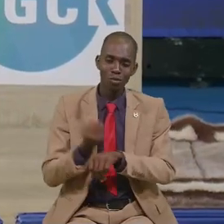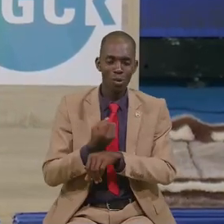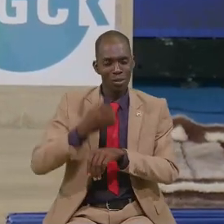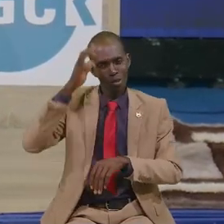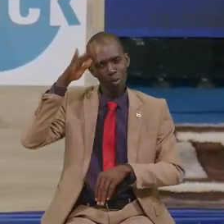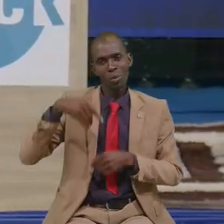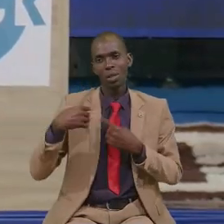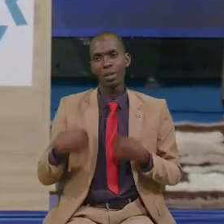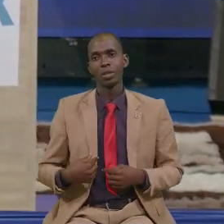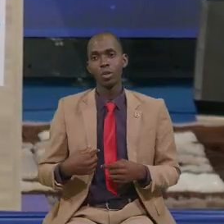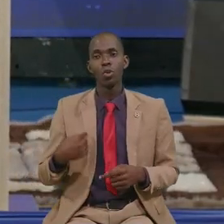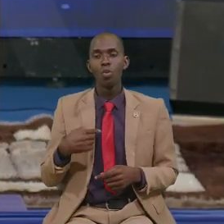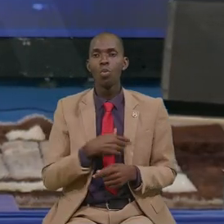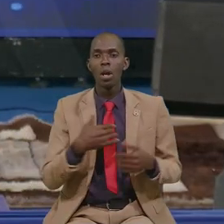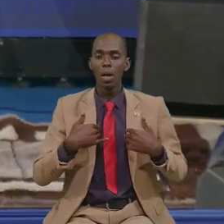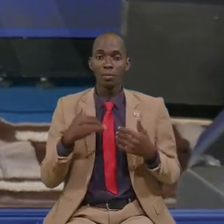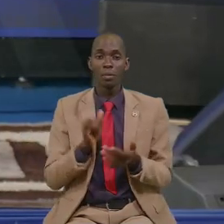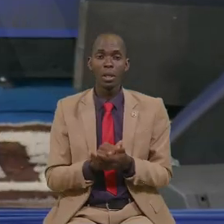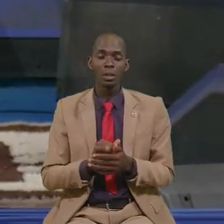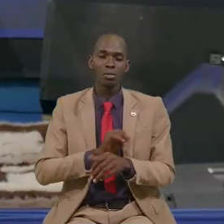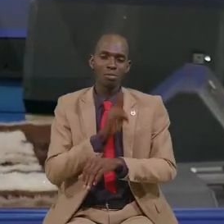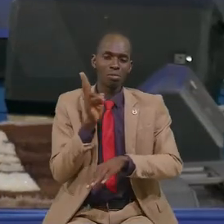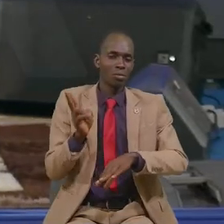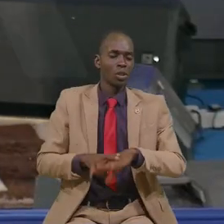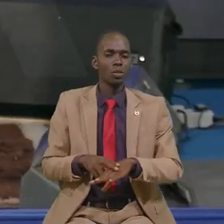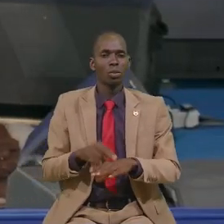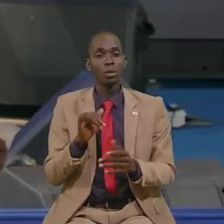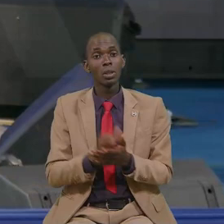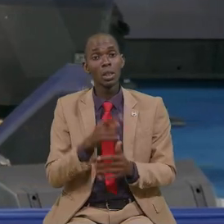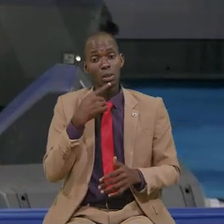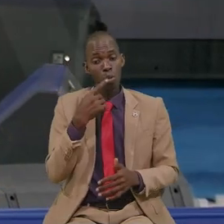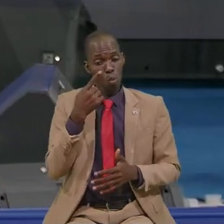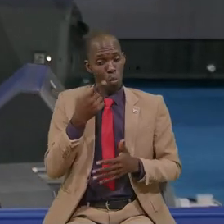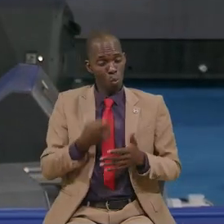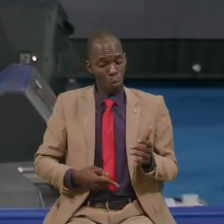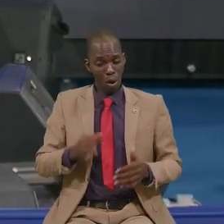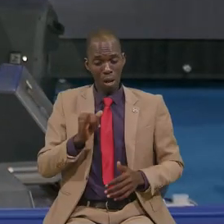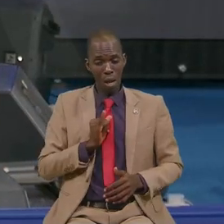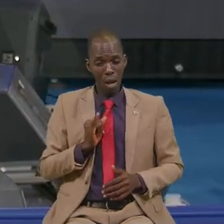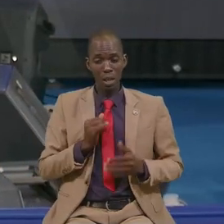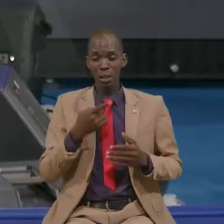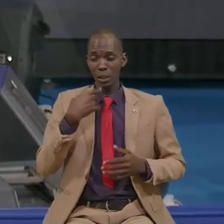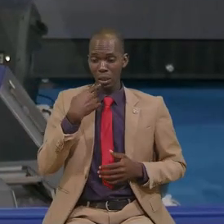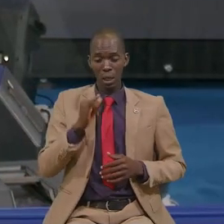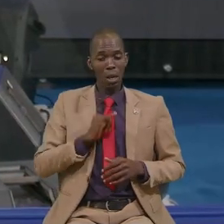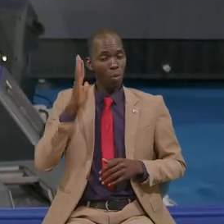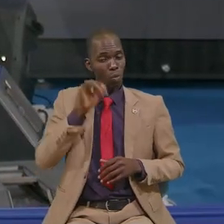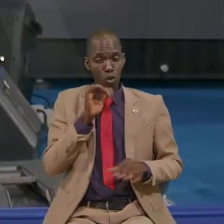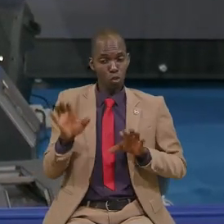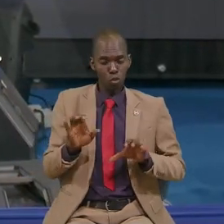have that nature that says, what I said I will not do, I will not